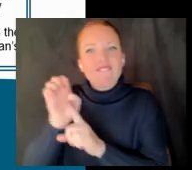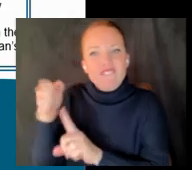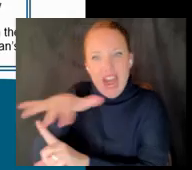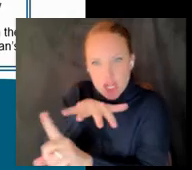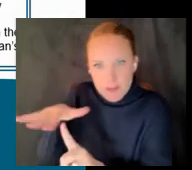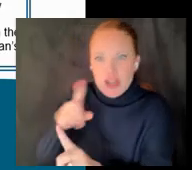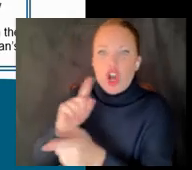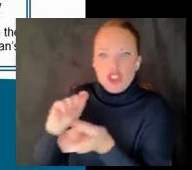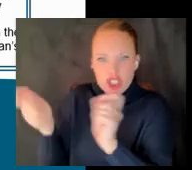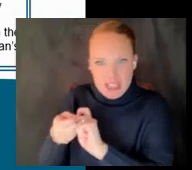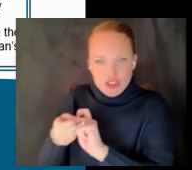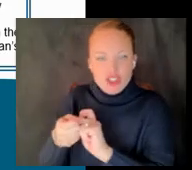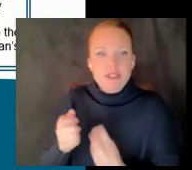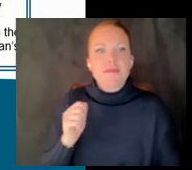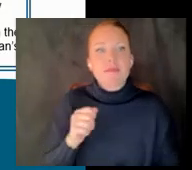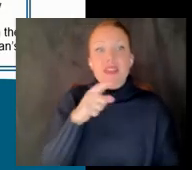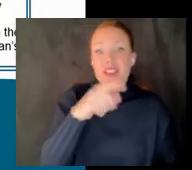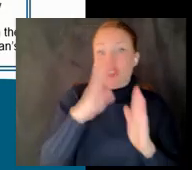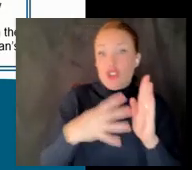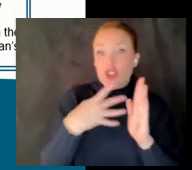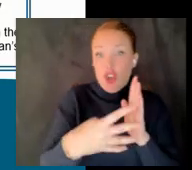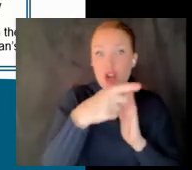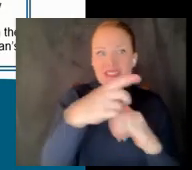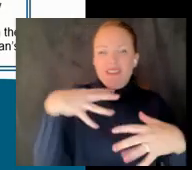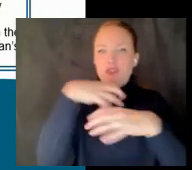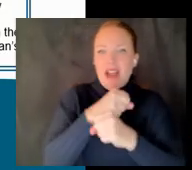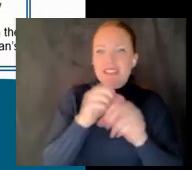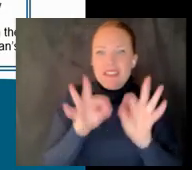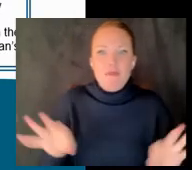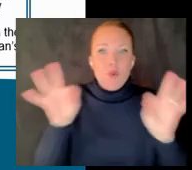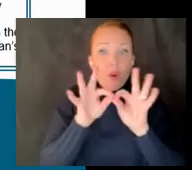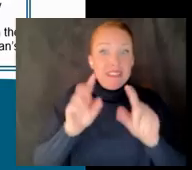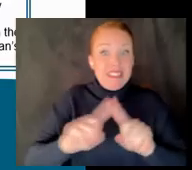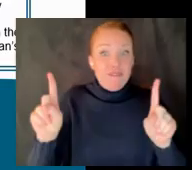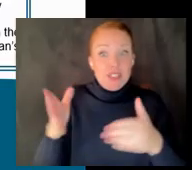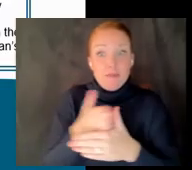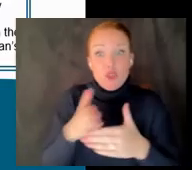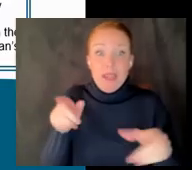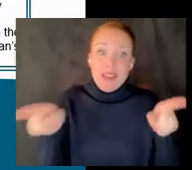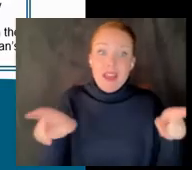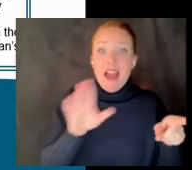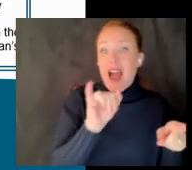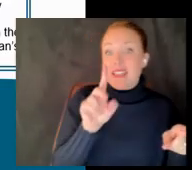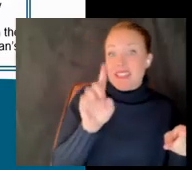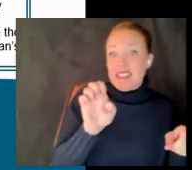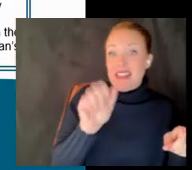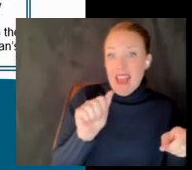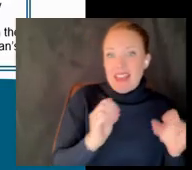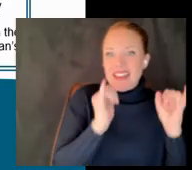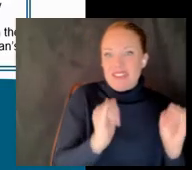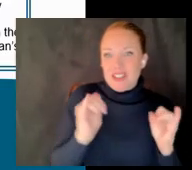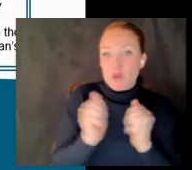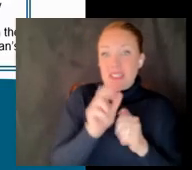This chart on the next 2 slides summarizes the key differences between IDEA, again, the Individuals with